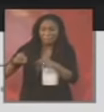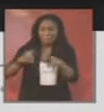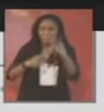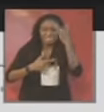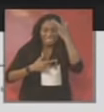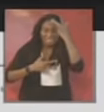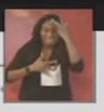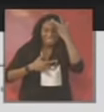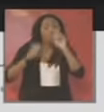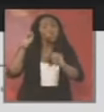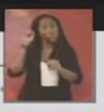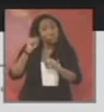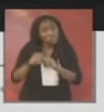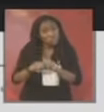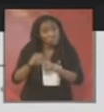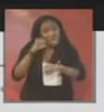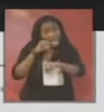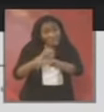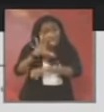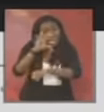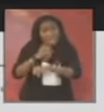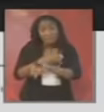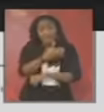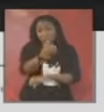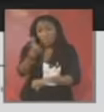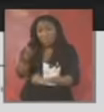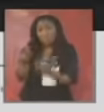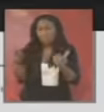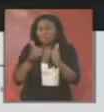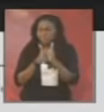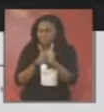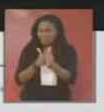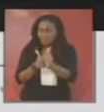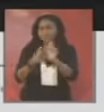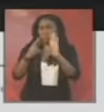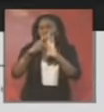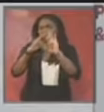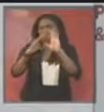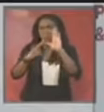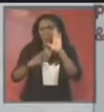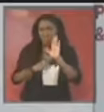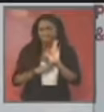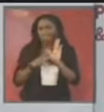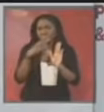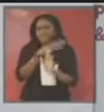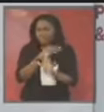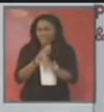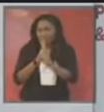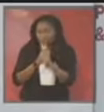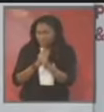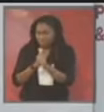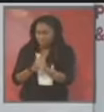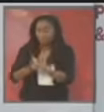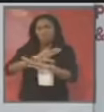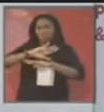advise everyone everywhere to adhere to the public health guidelines and to adhere to all of